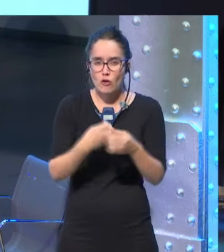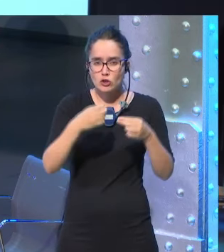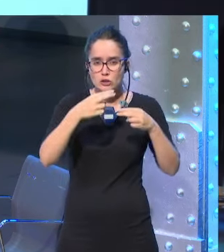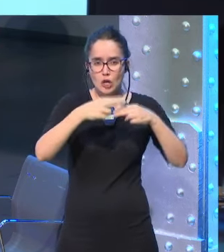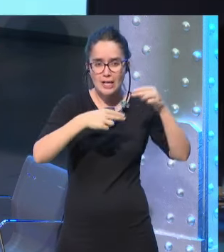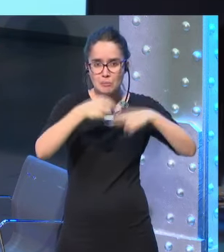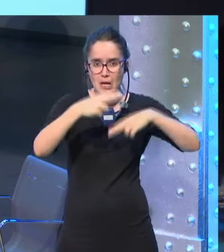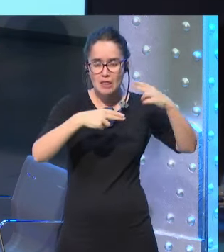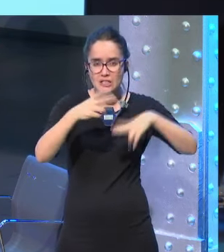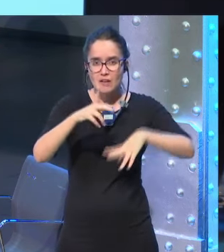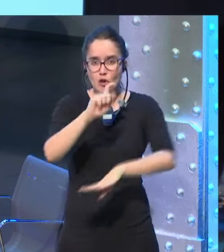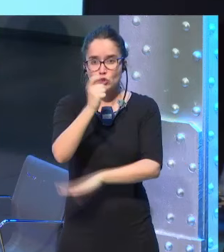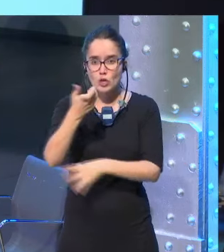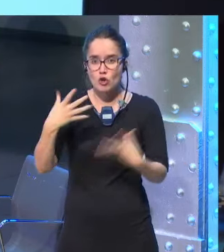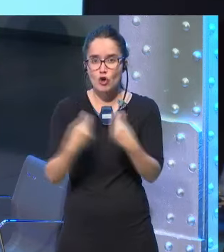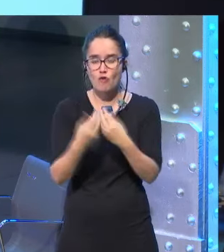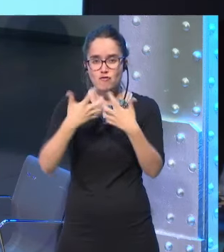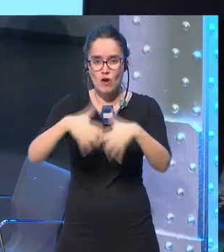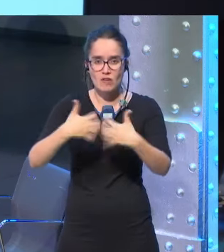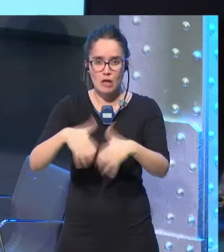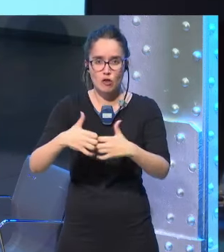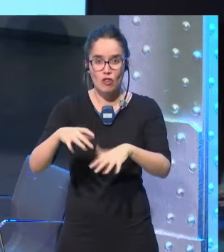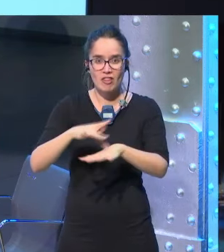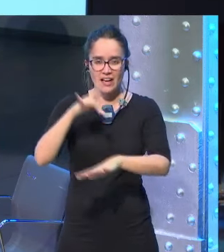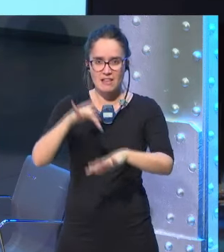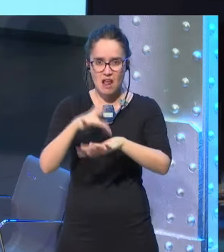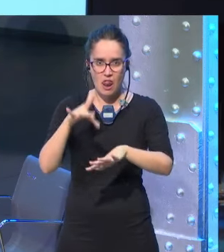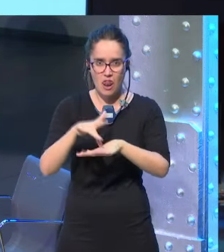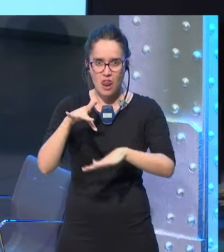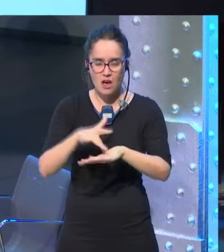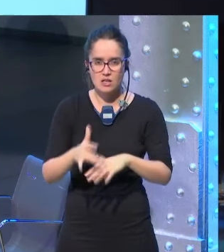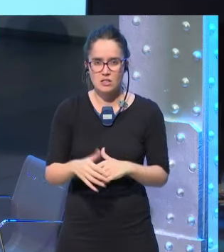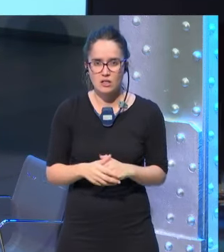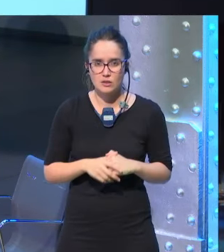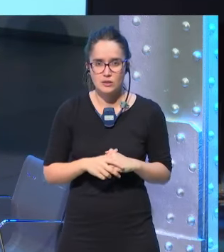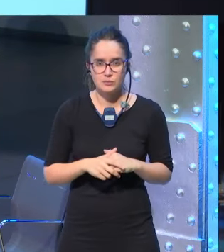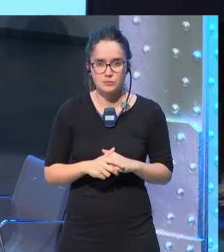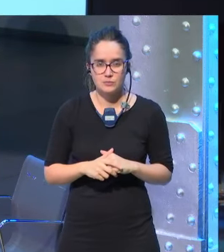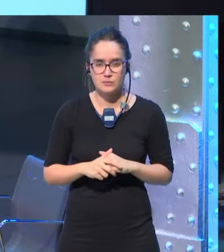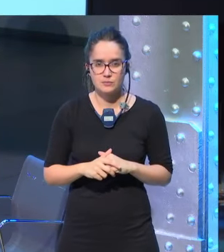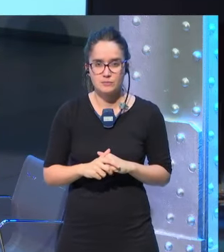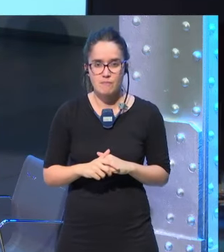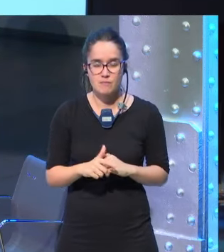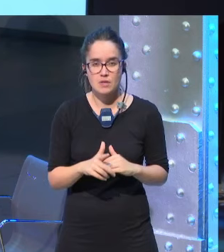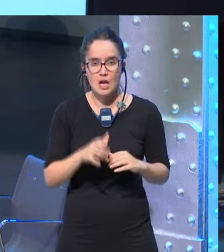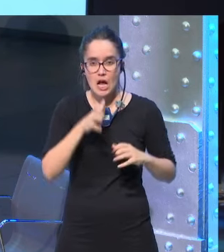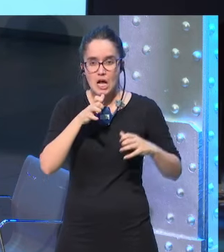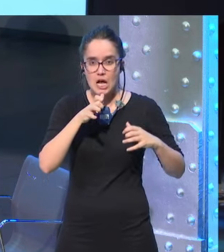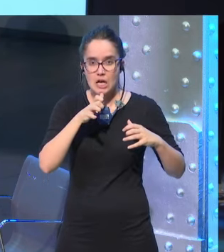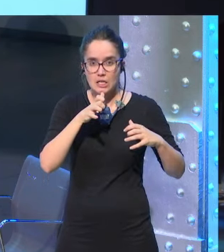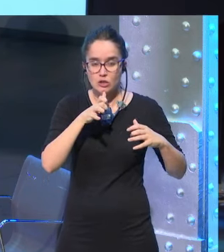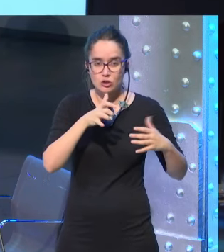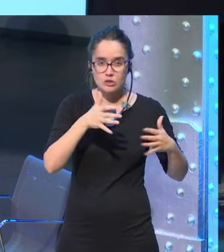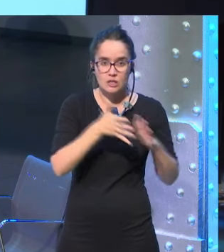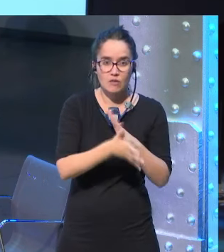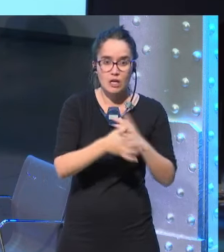we bring digital fabrication from, let's say, something which has a tendency to be ornamental to something really structural. That's